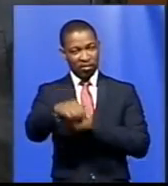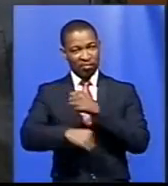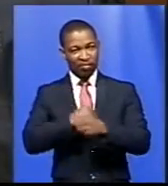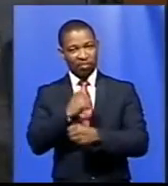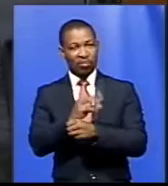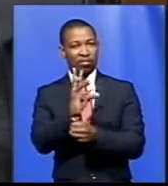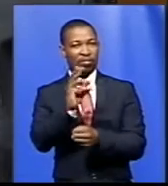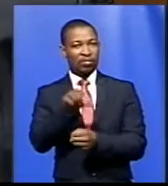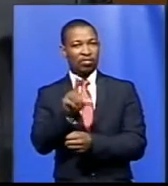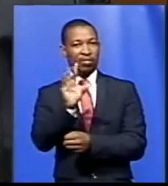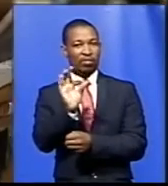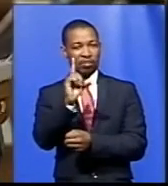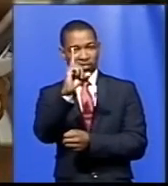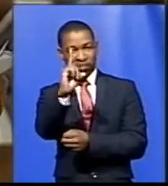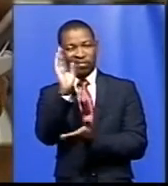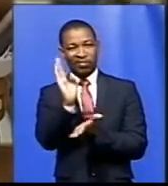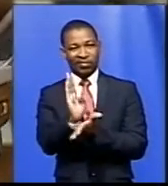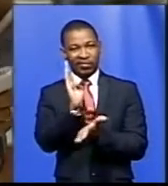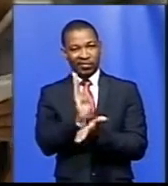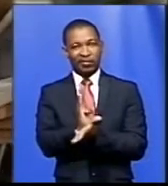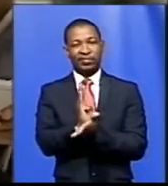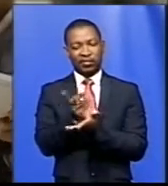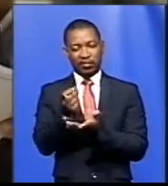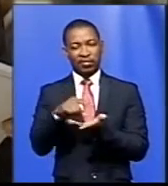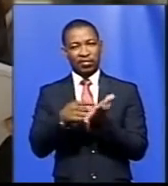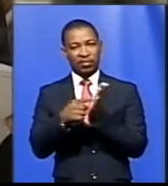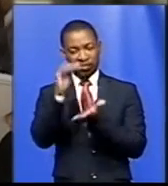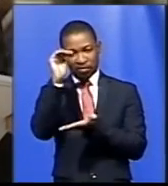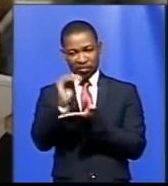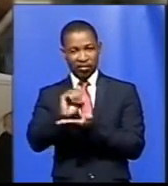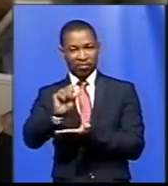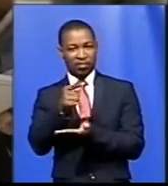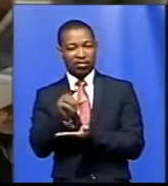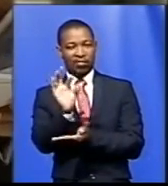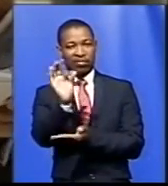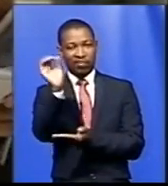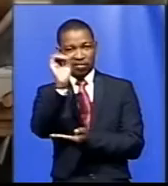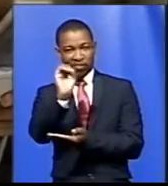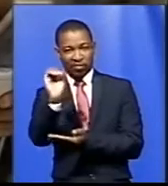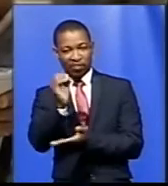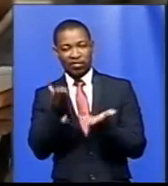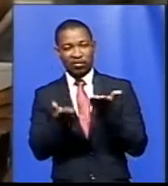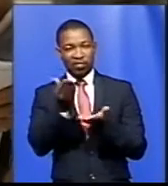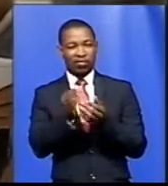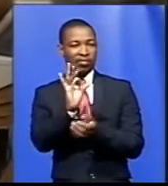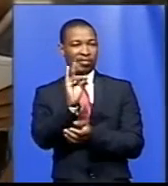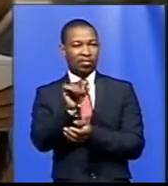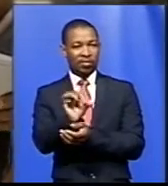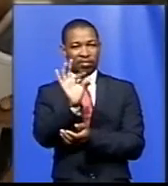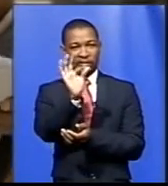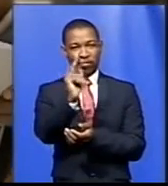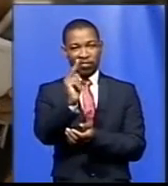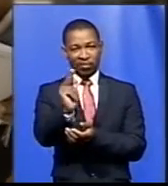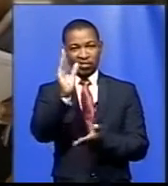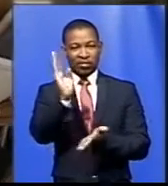to 6.91 billion, a decrease of 12.9% compared to 7.93 billion of